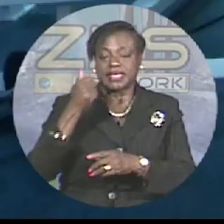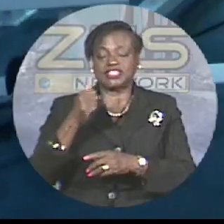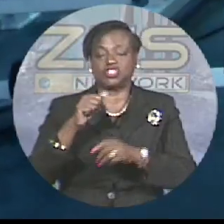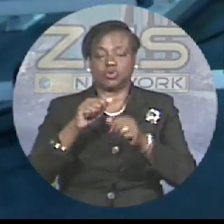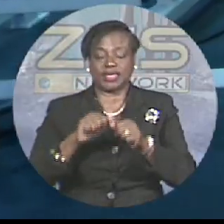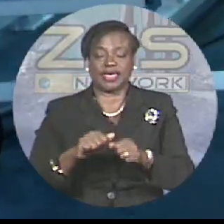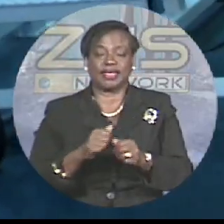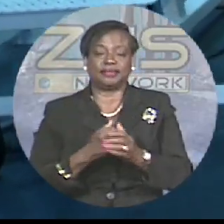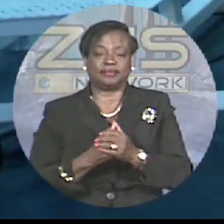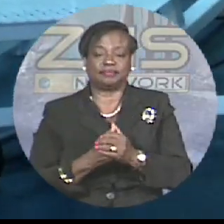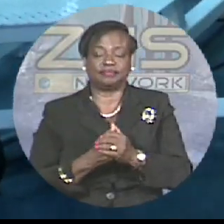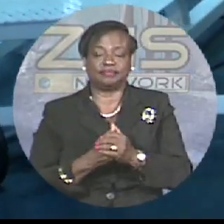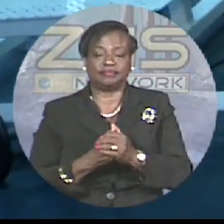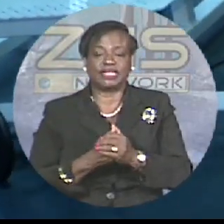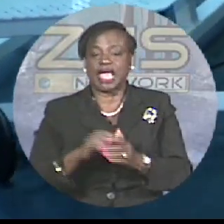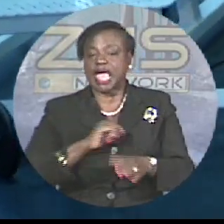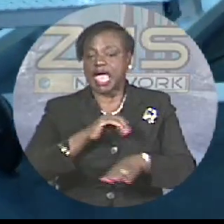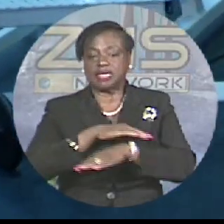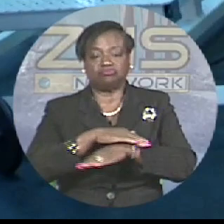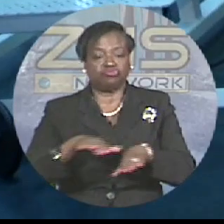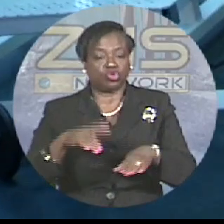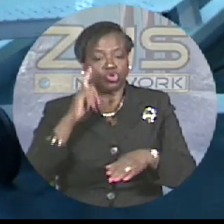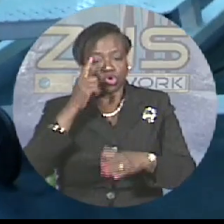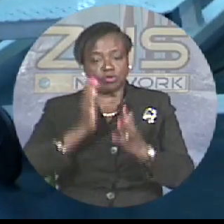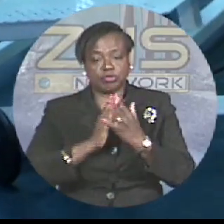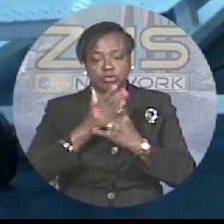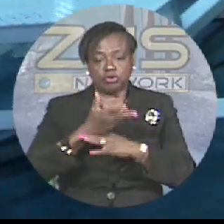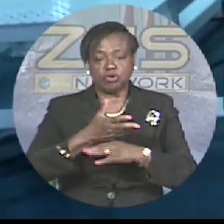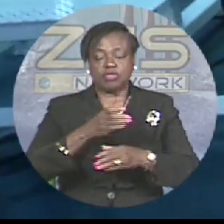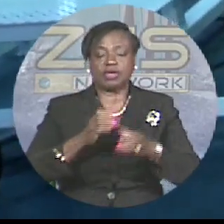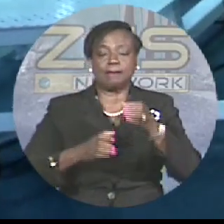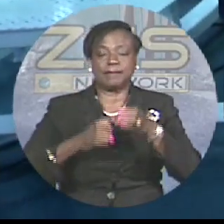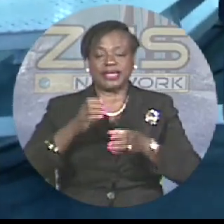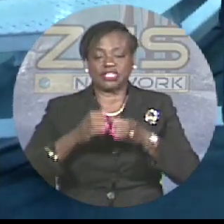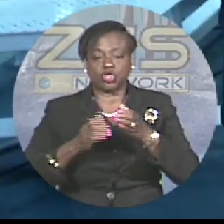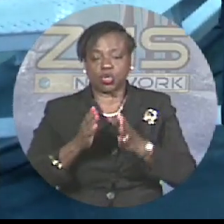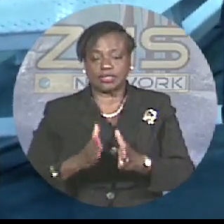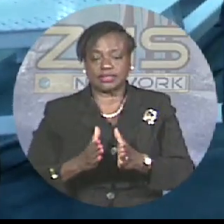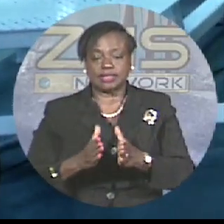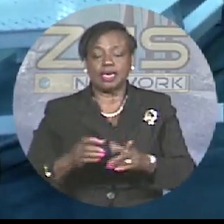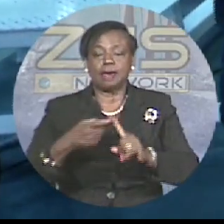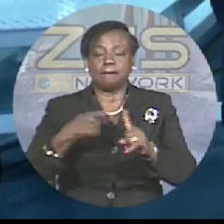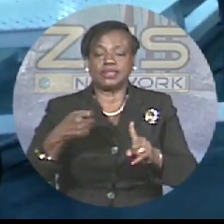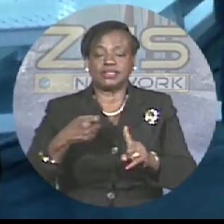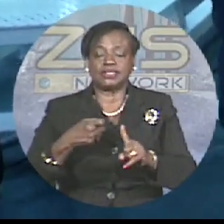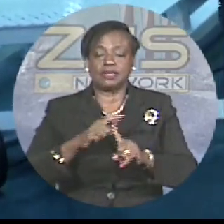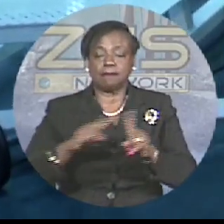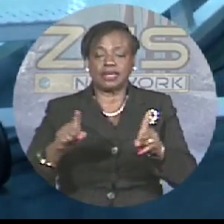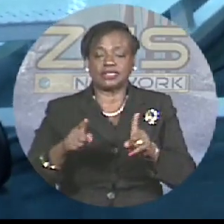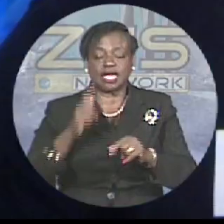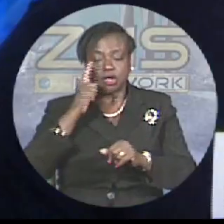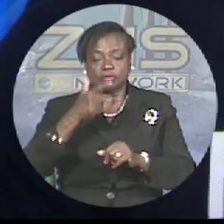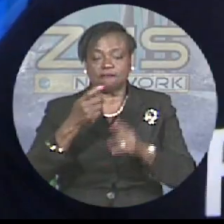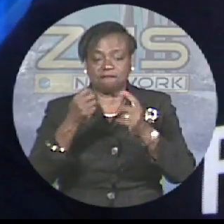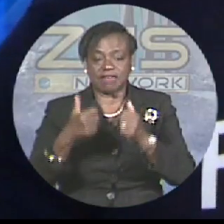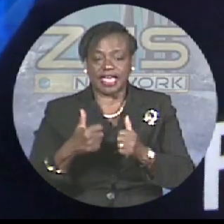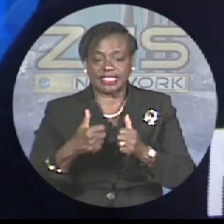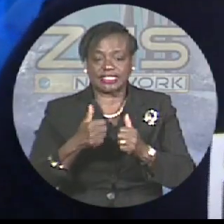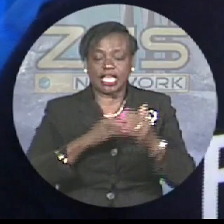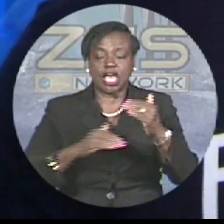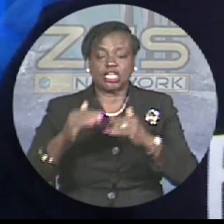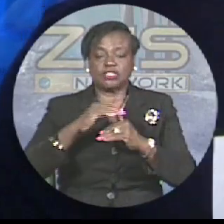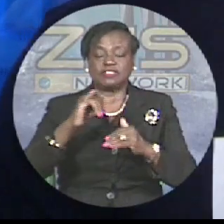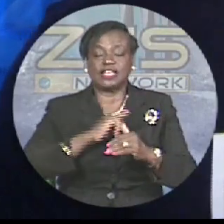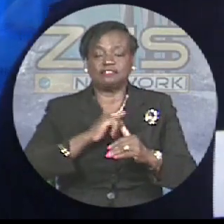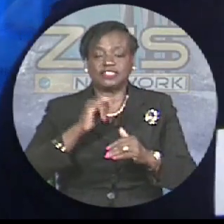give you. I don't really look for my competitors, but I look at past achievements that I have already attained, looking at the physique